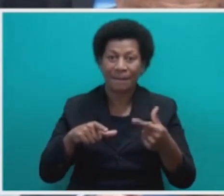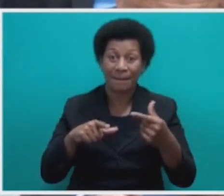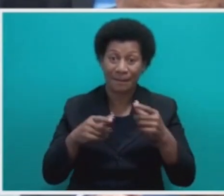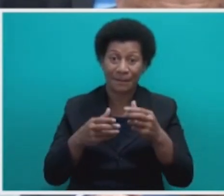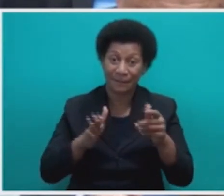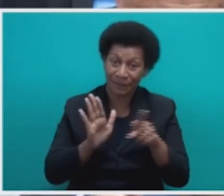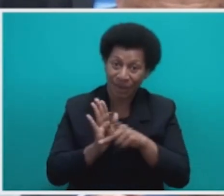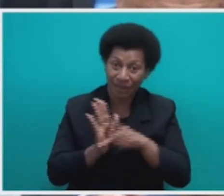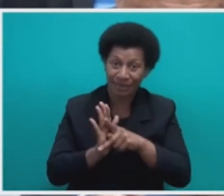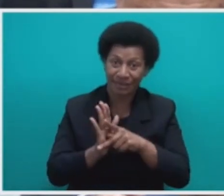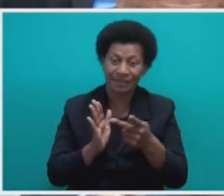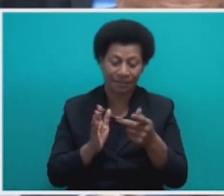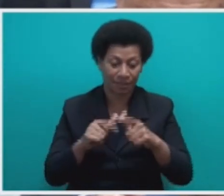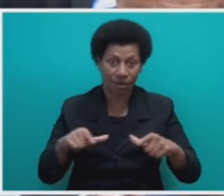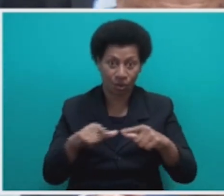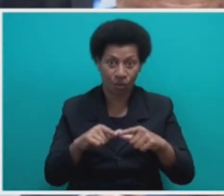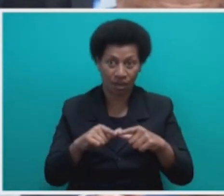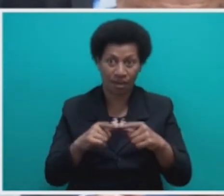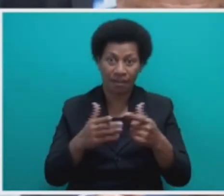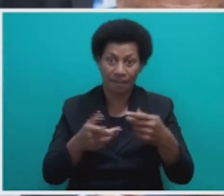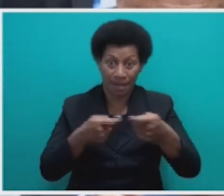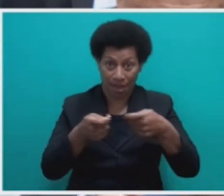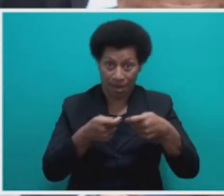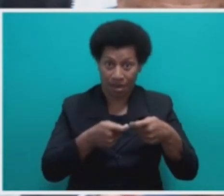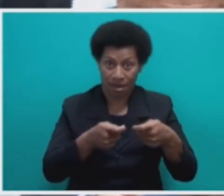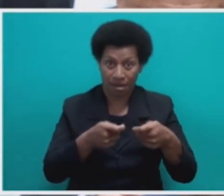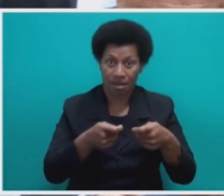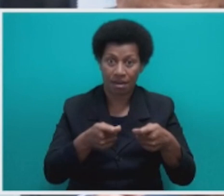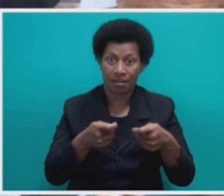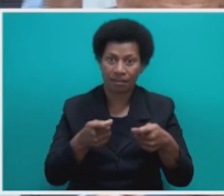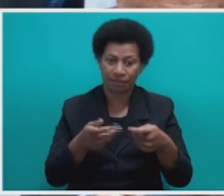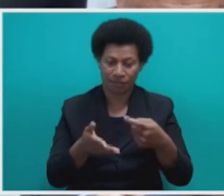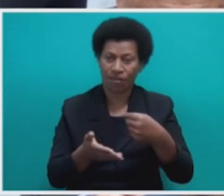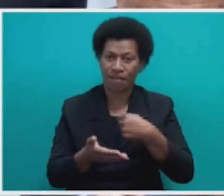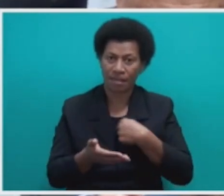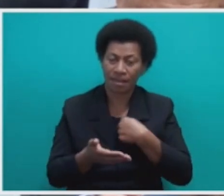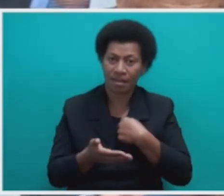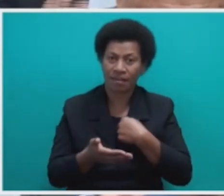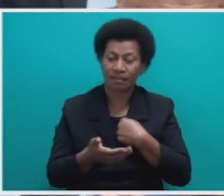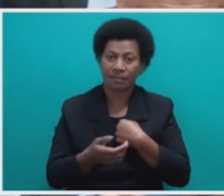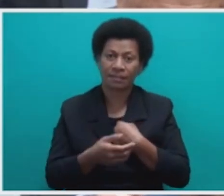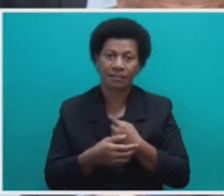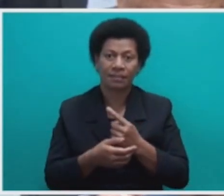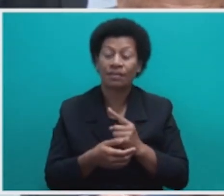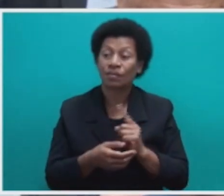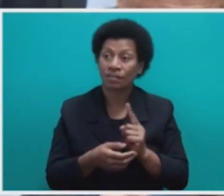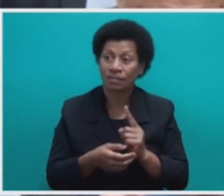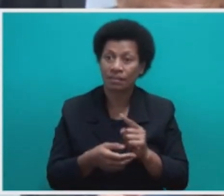than our local producers. And that, to me, was in some